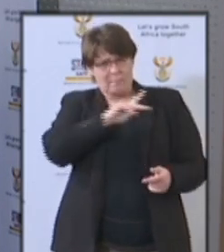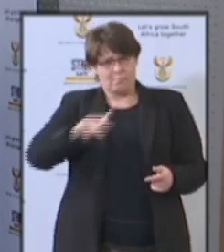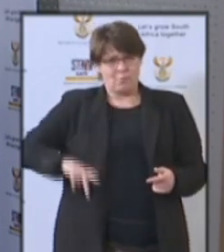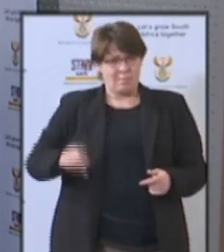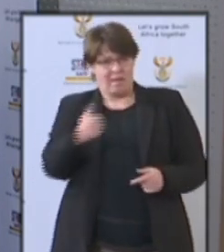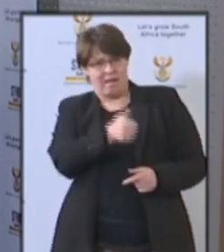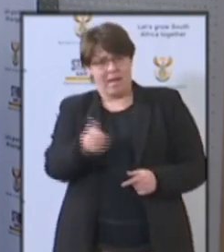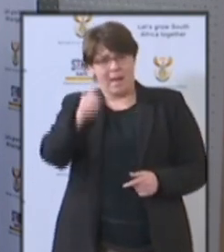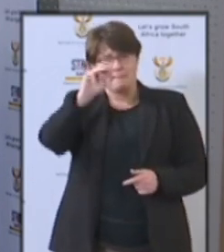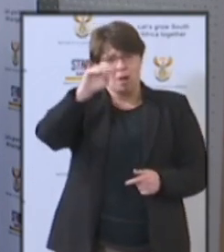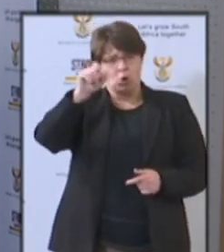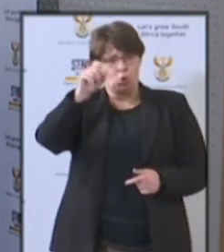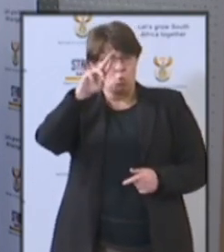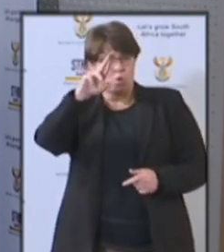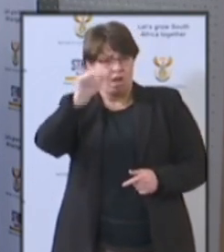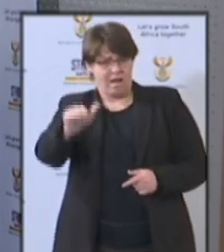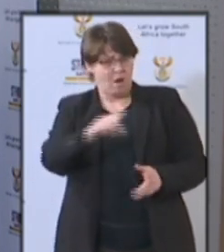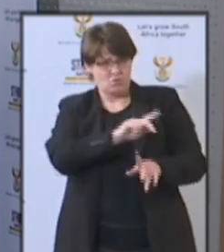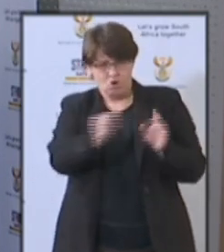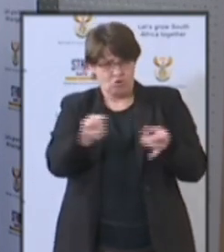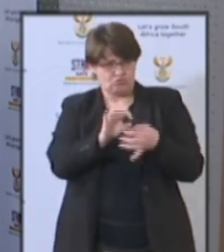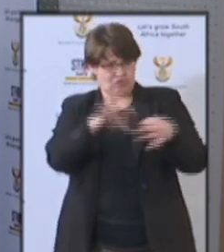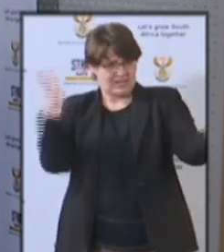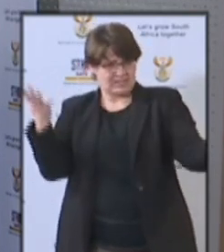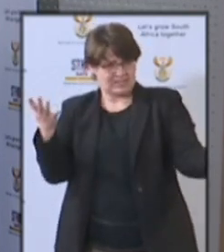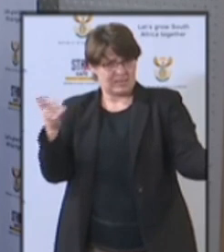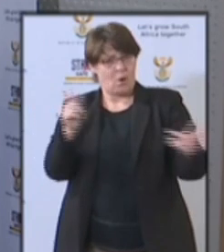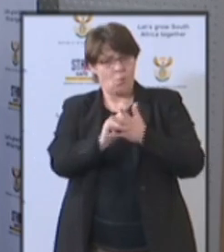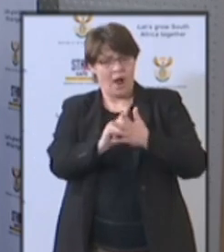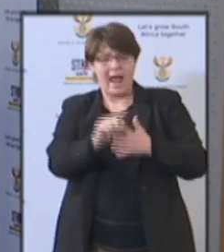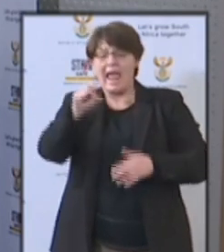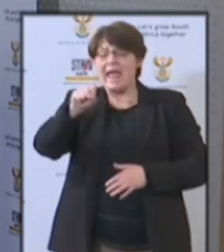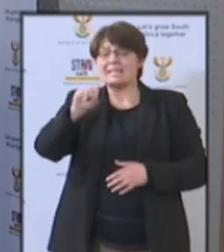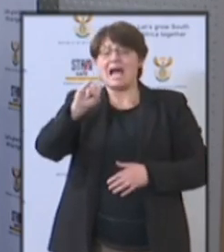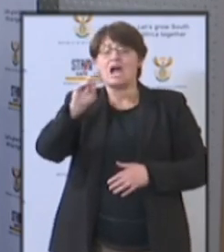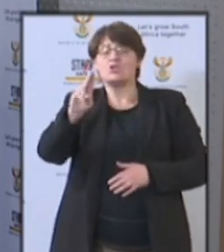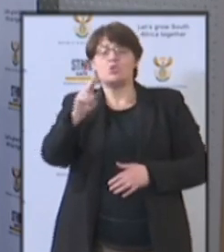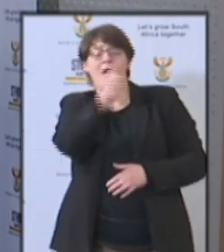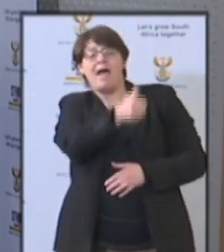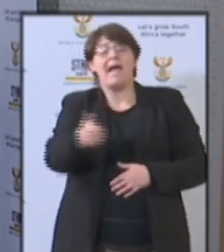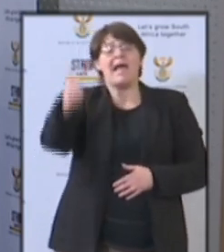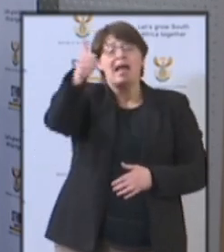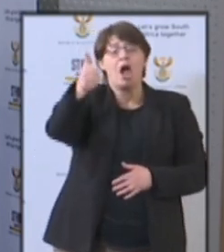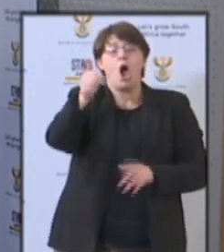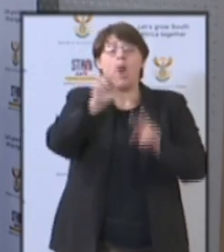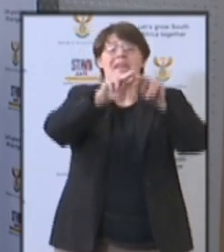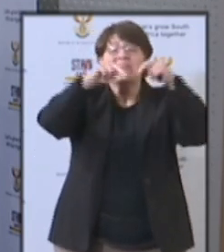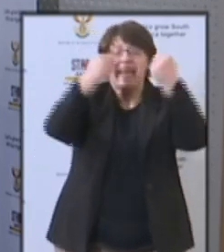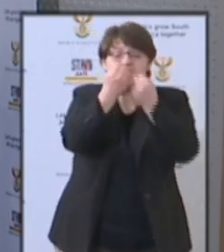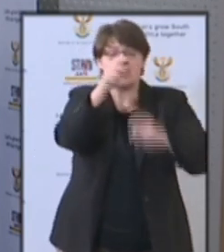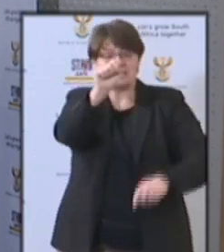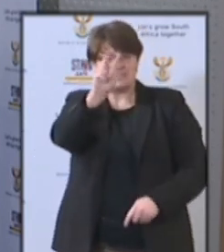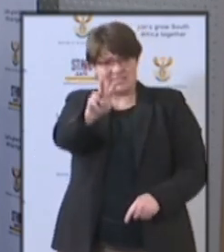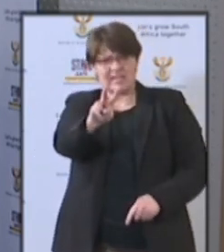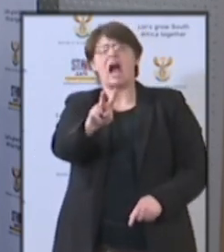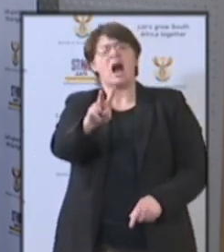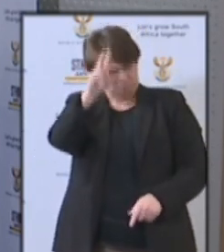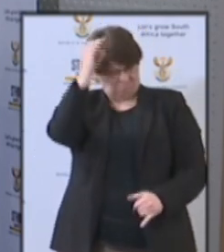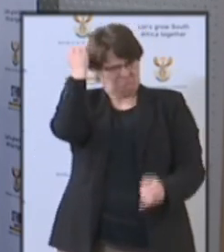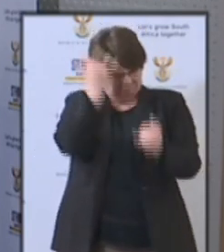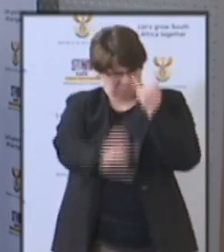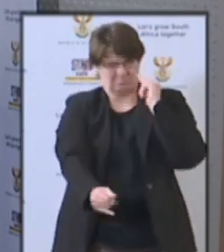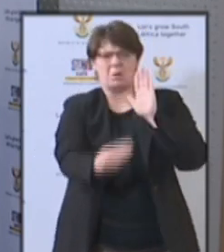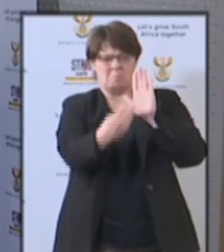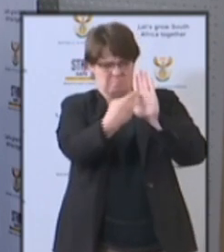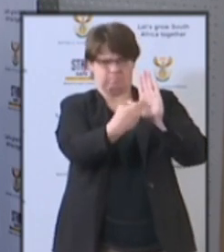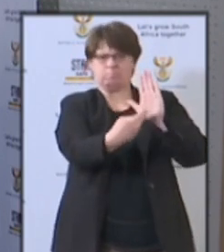not releasing that and not acting, because the head of the SIU said on national television that irregularities were